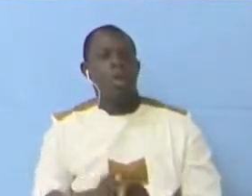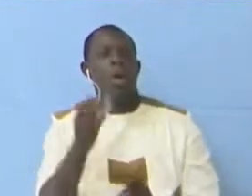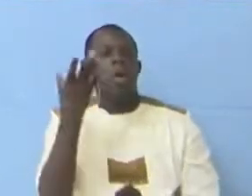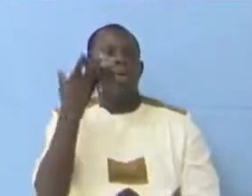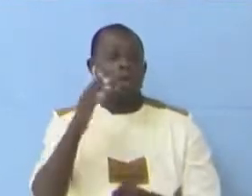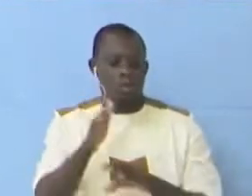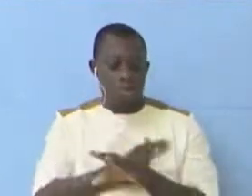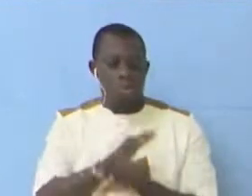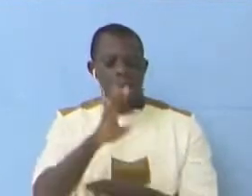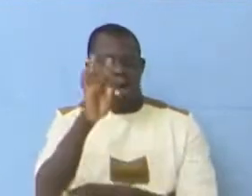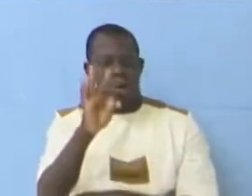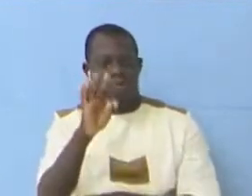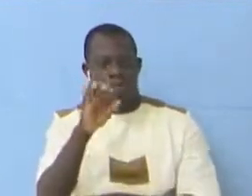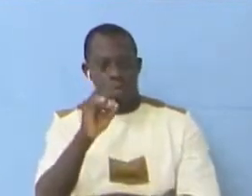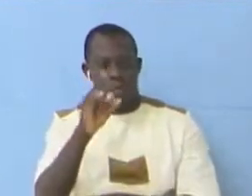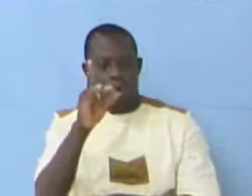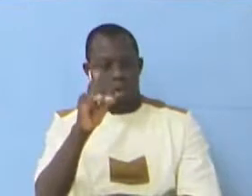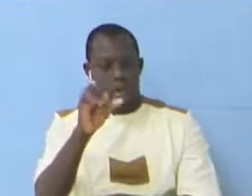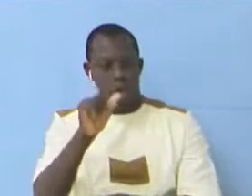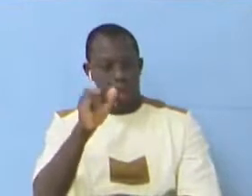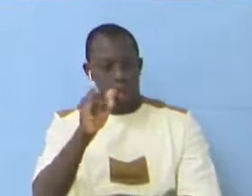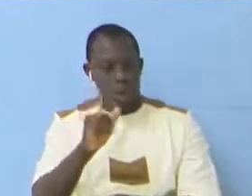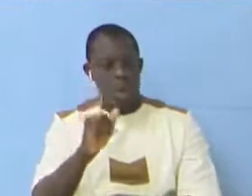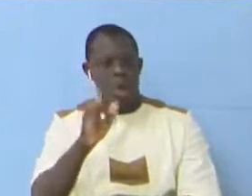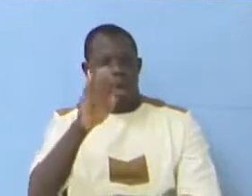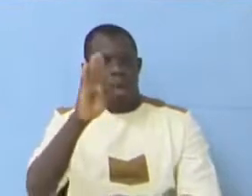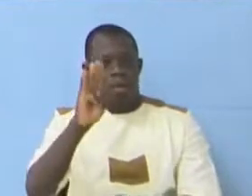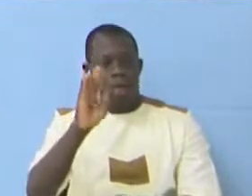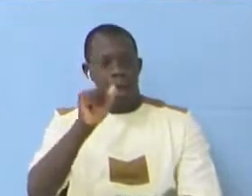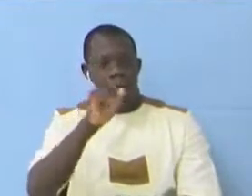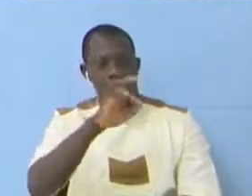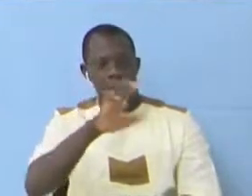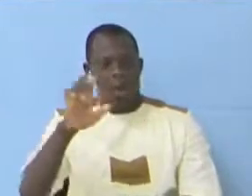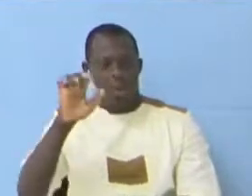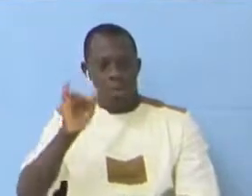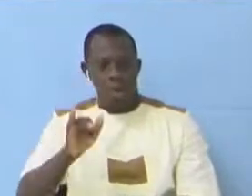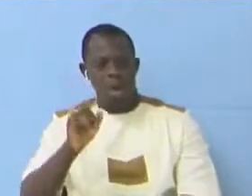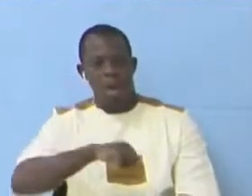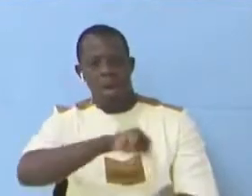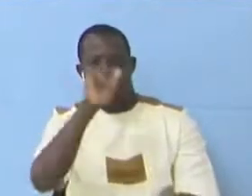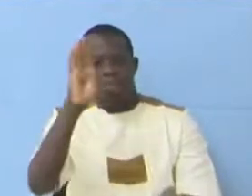When Fodebari and Baba Saho were also arrested.